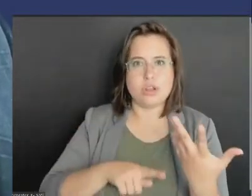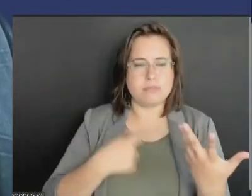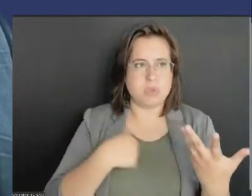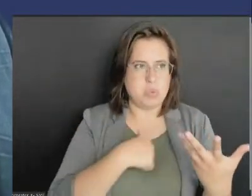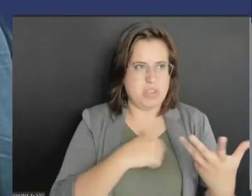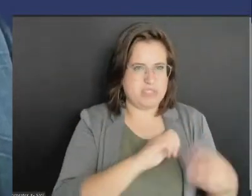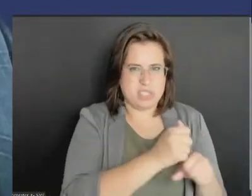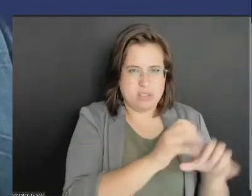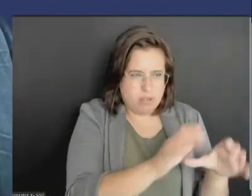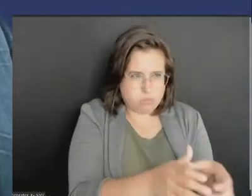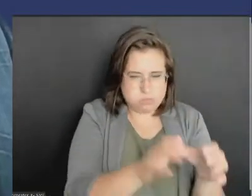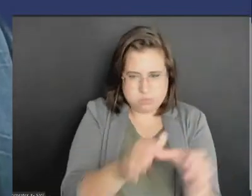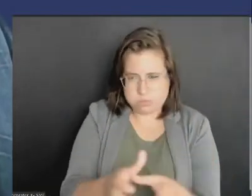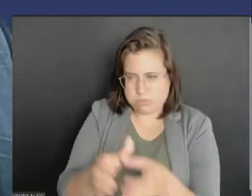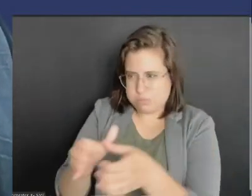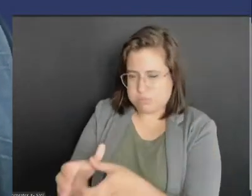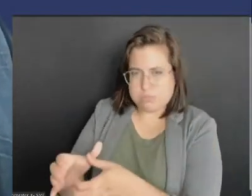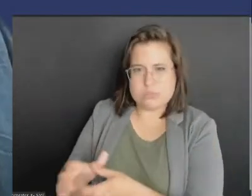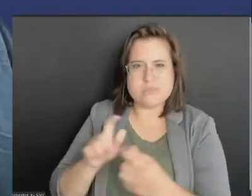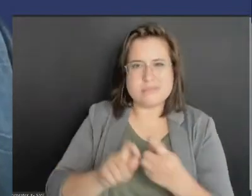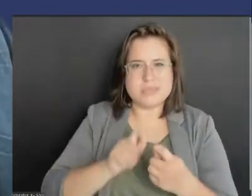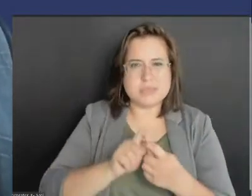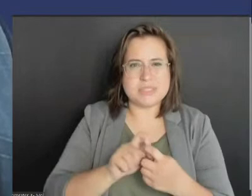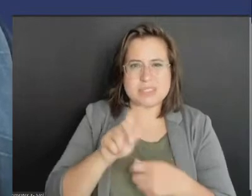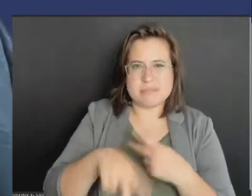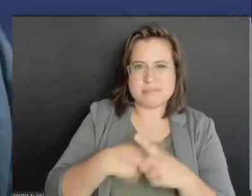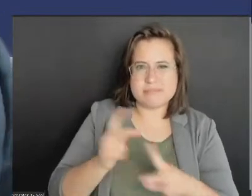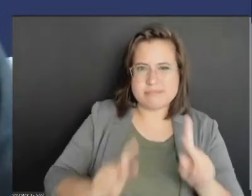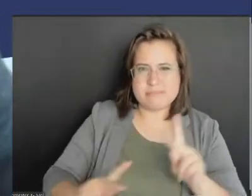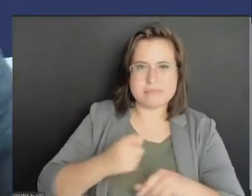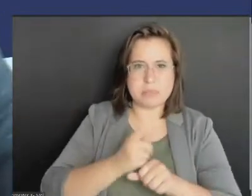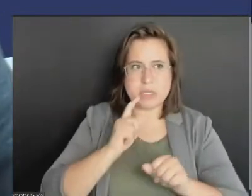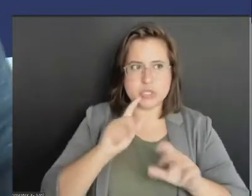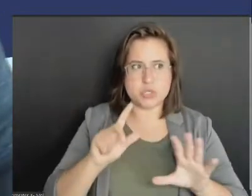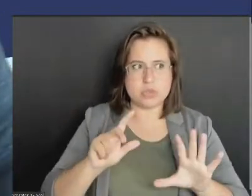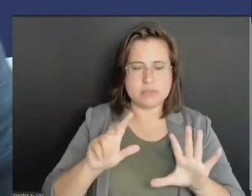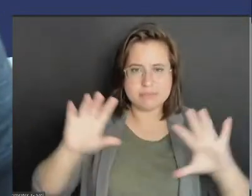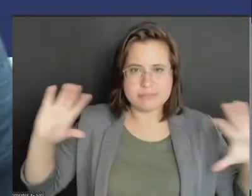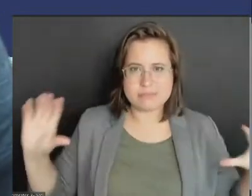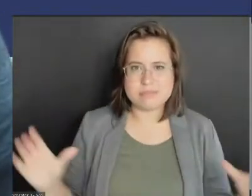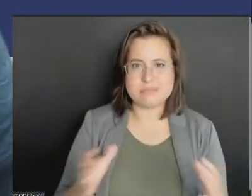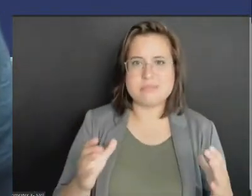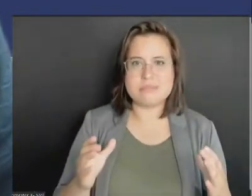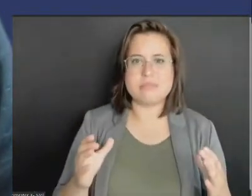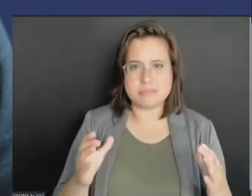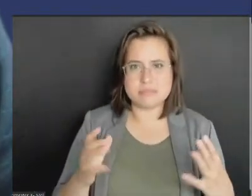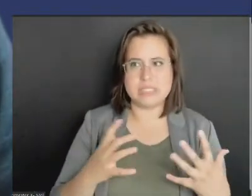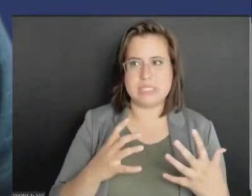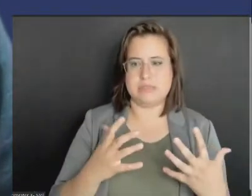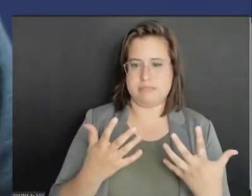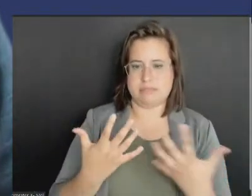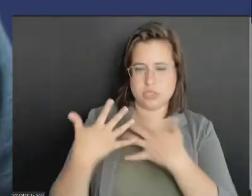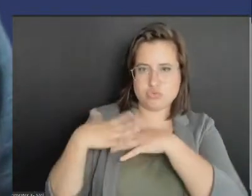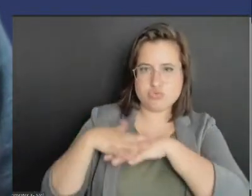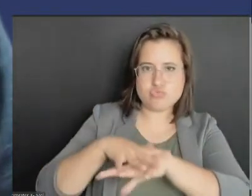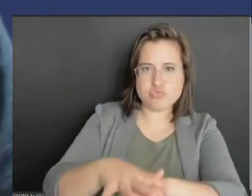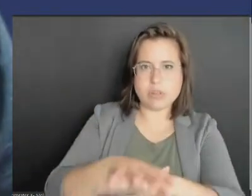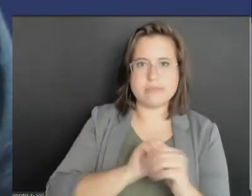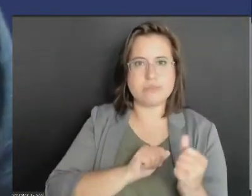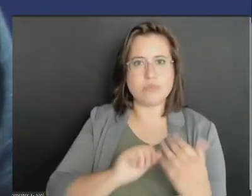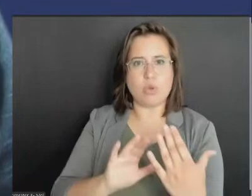ensure that we're having a cohesive, collective, integrated approach to what it is to be a human